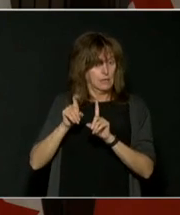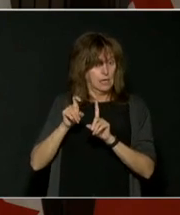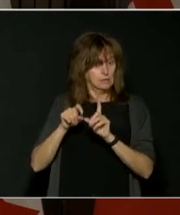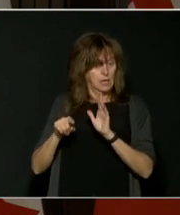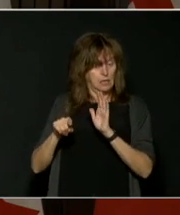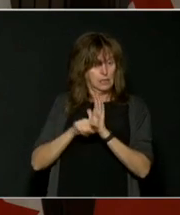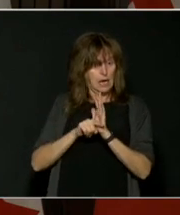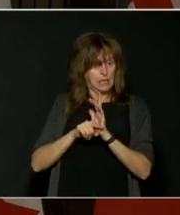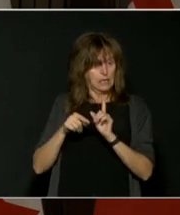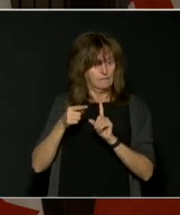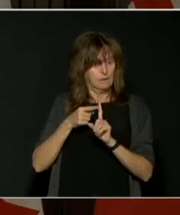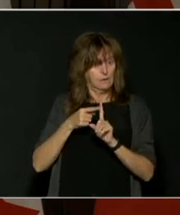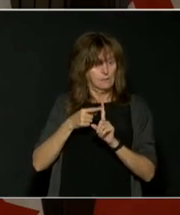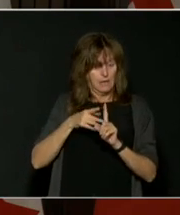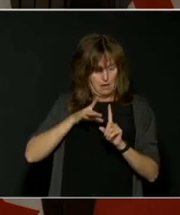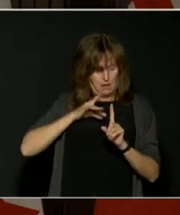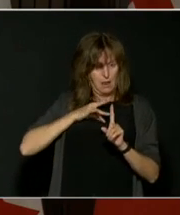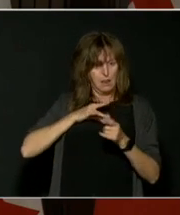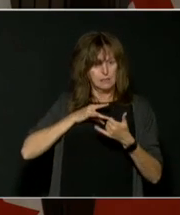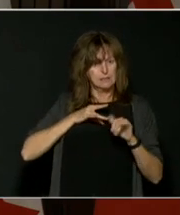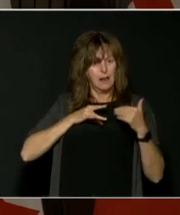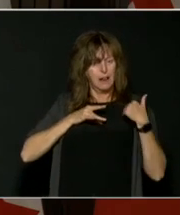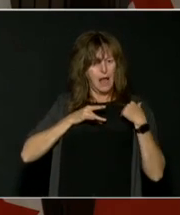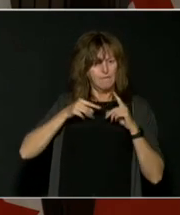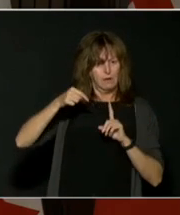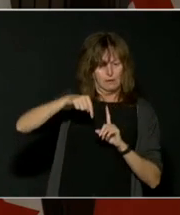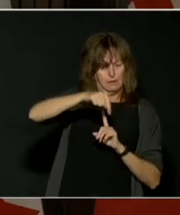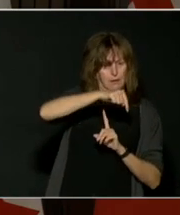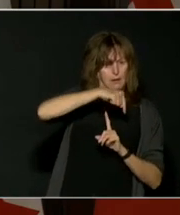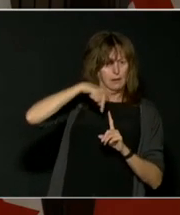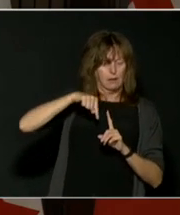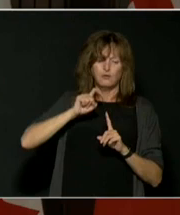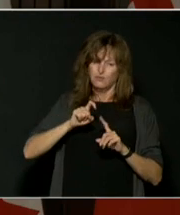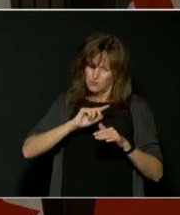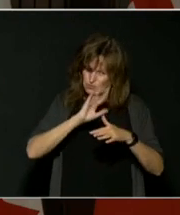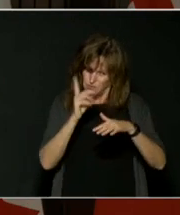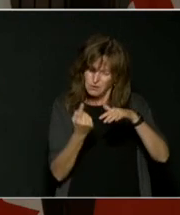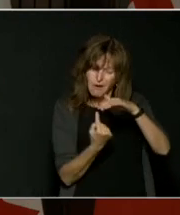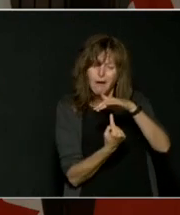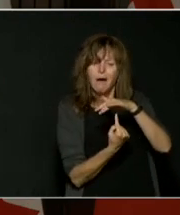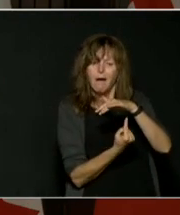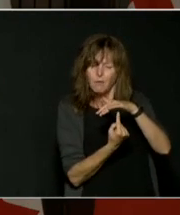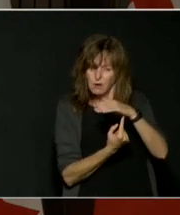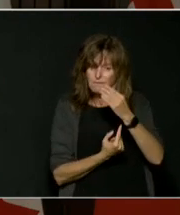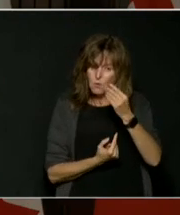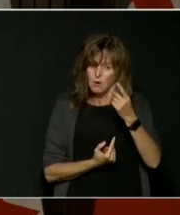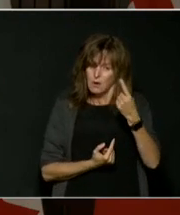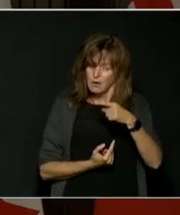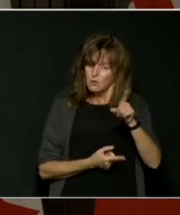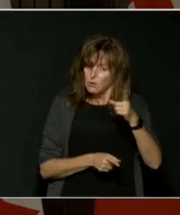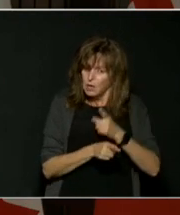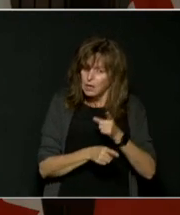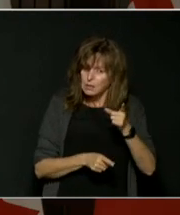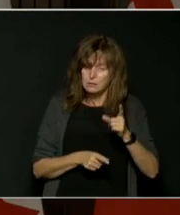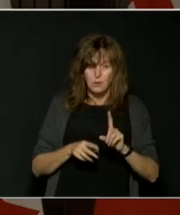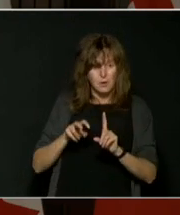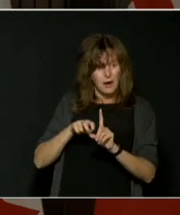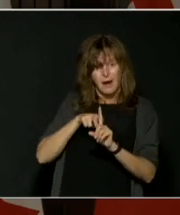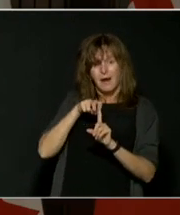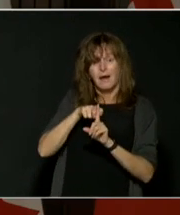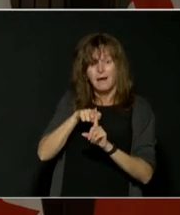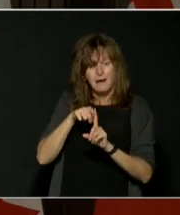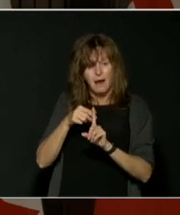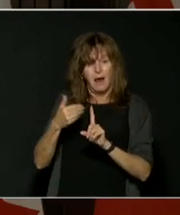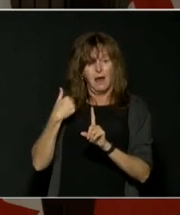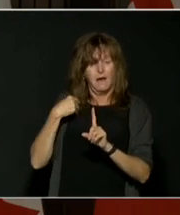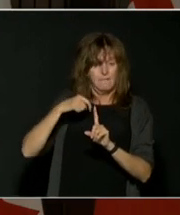incubating, and they wouldn't have any evidence of infection if you test them at the beginning. So we know the incubation period is up to